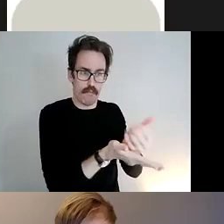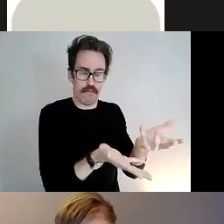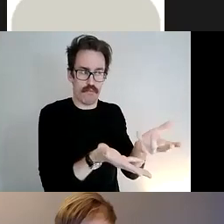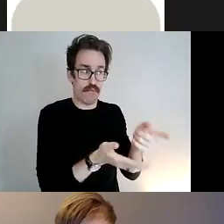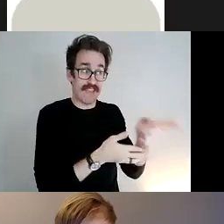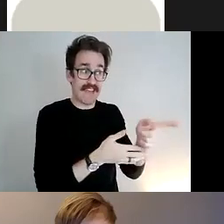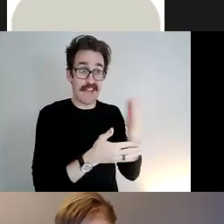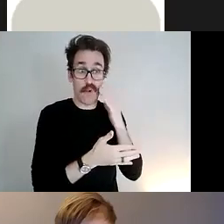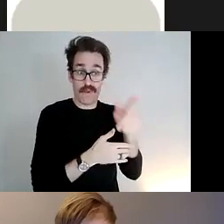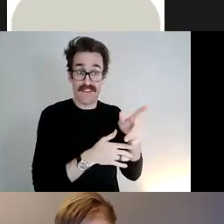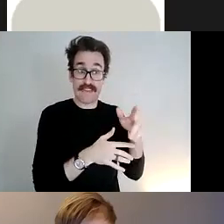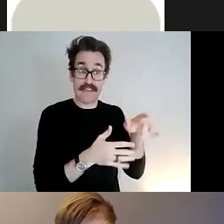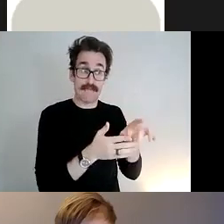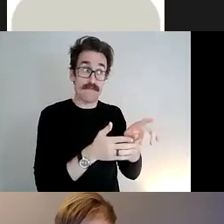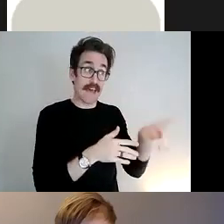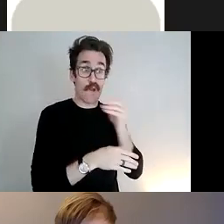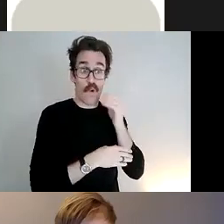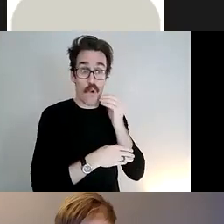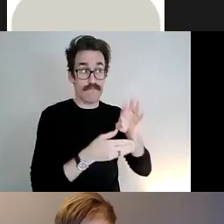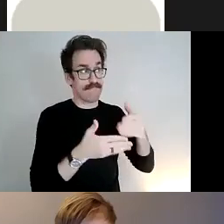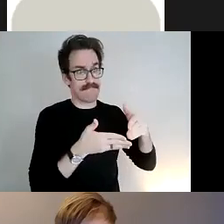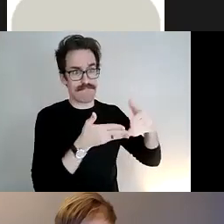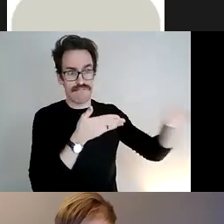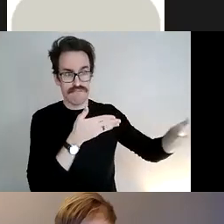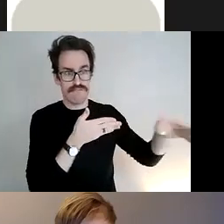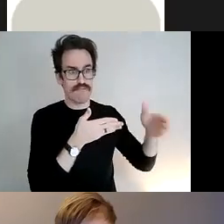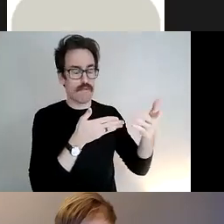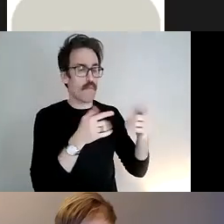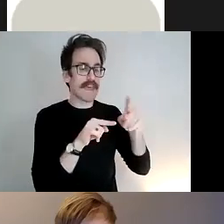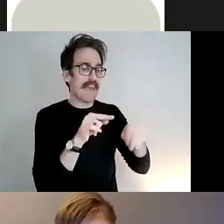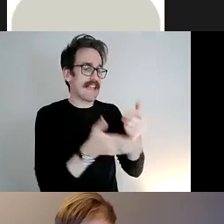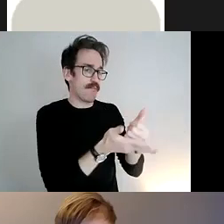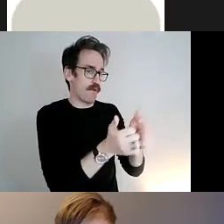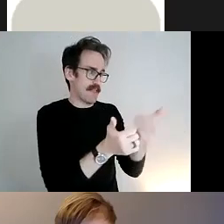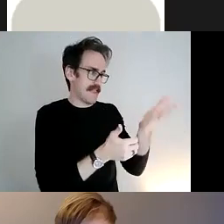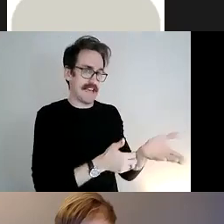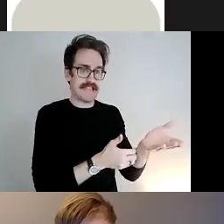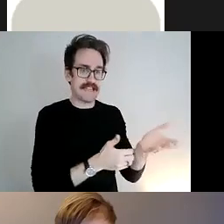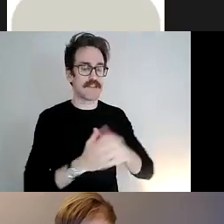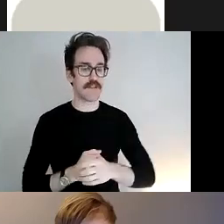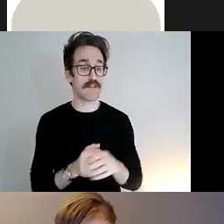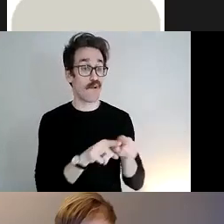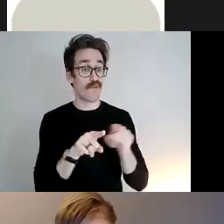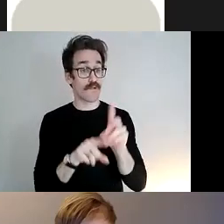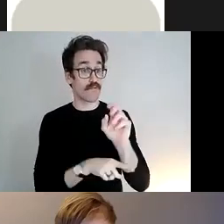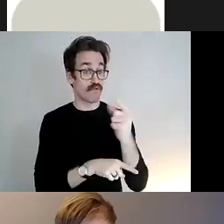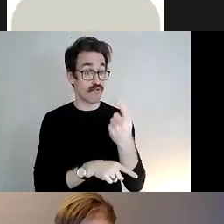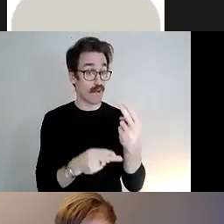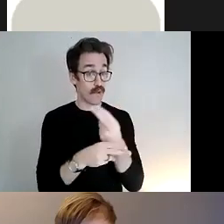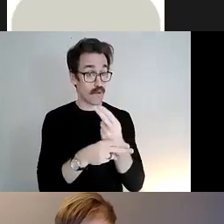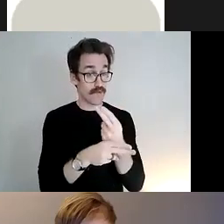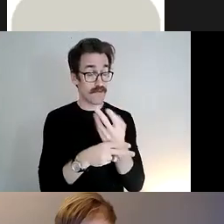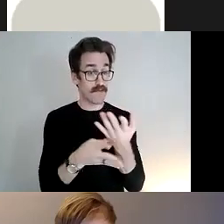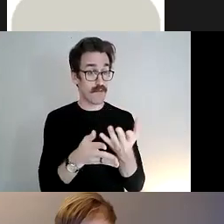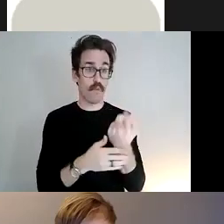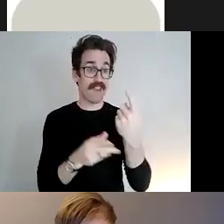at risk. So, the same with drug use. I can think of another situation where the person